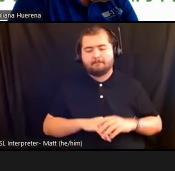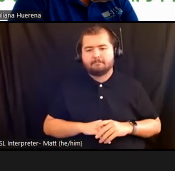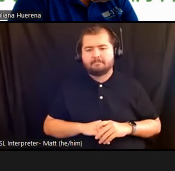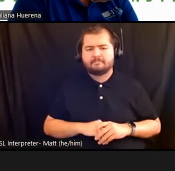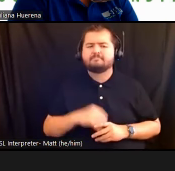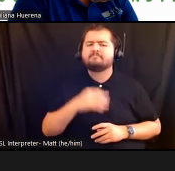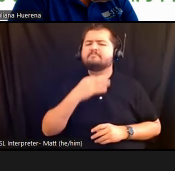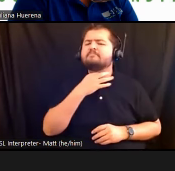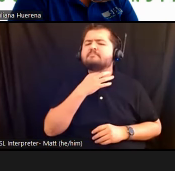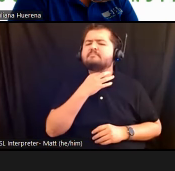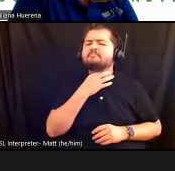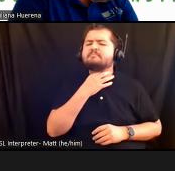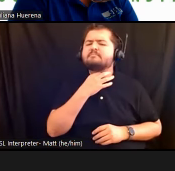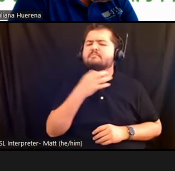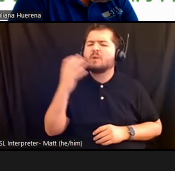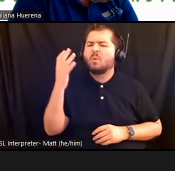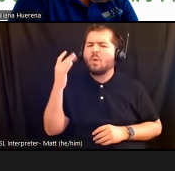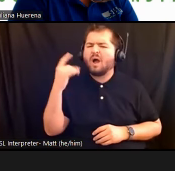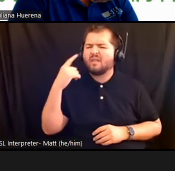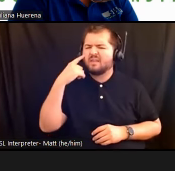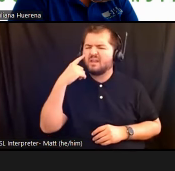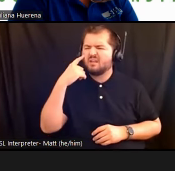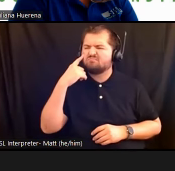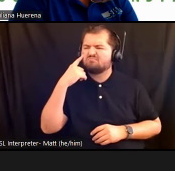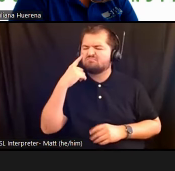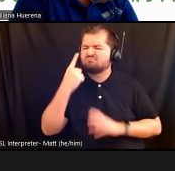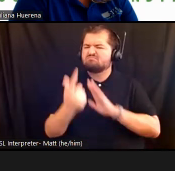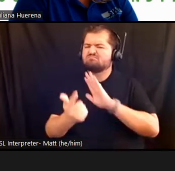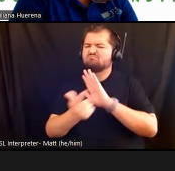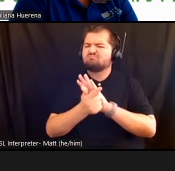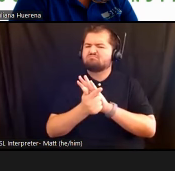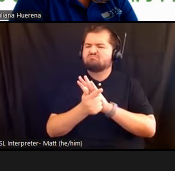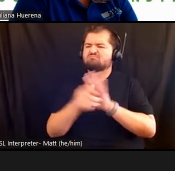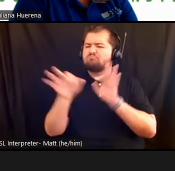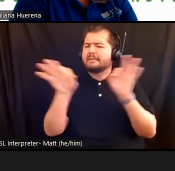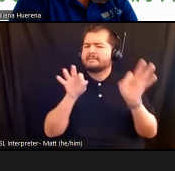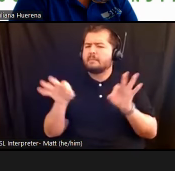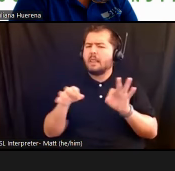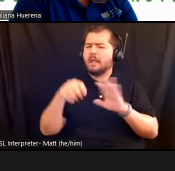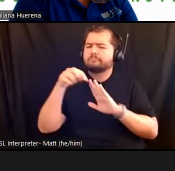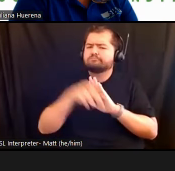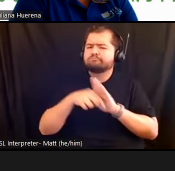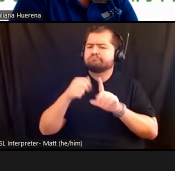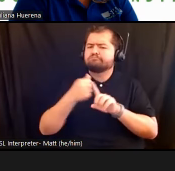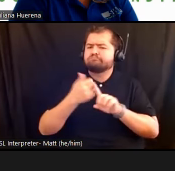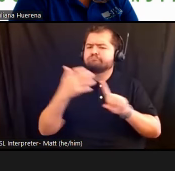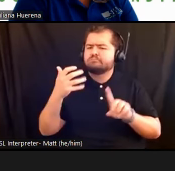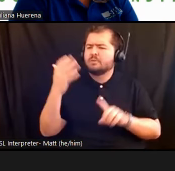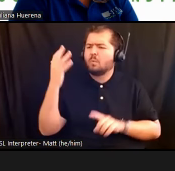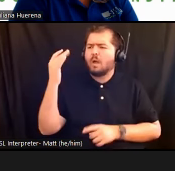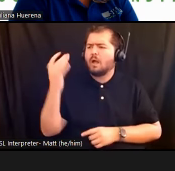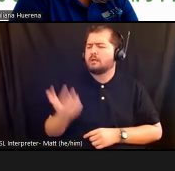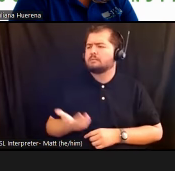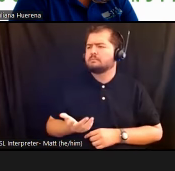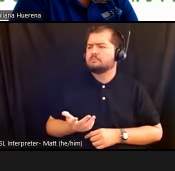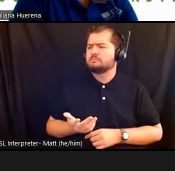think the poll worker cannot, can't explain things to you? Why do you think that?